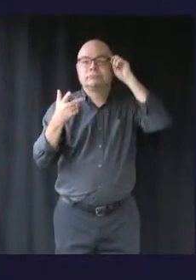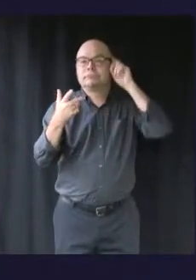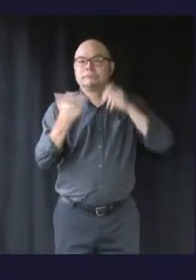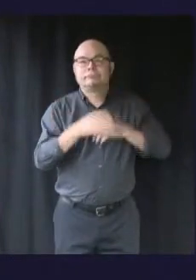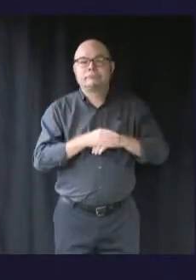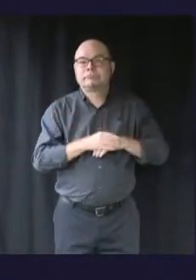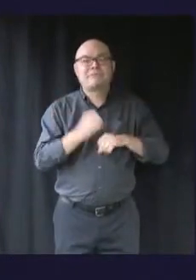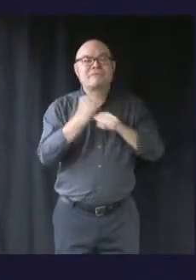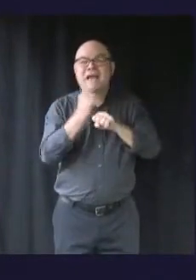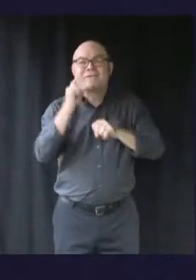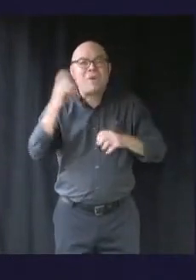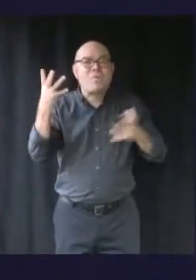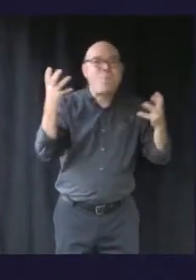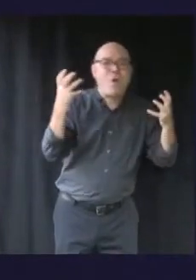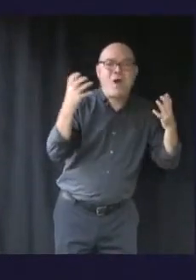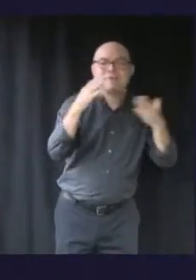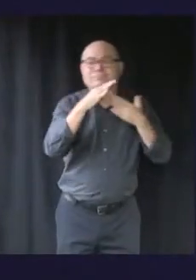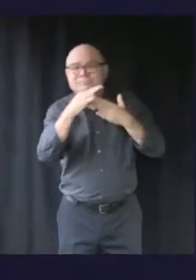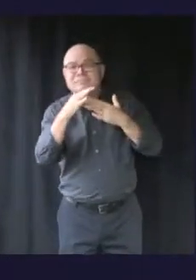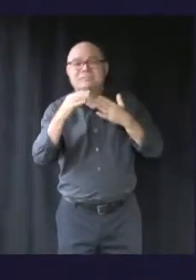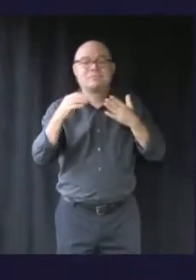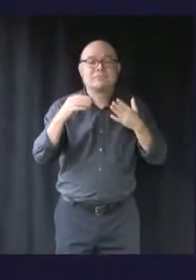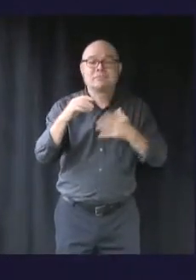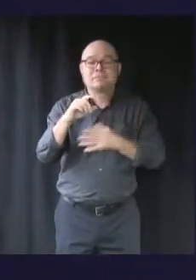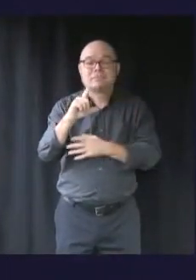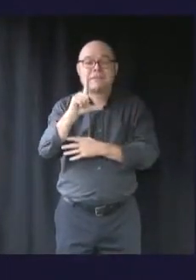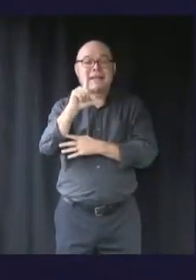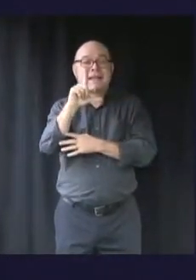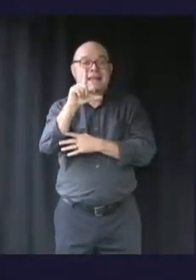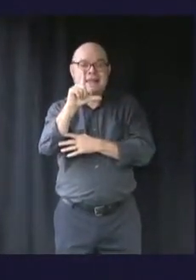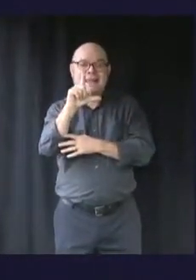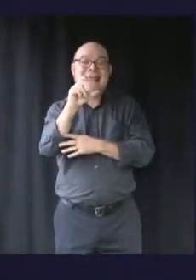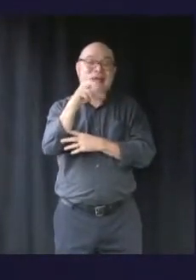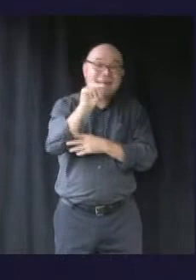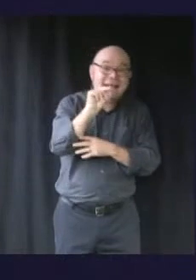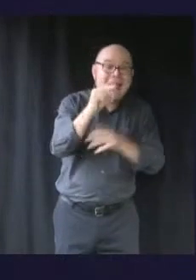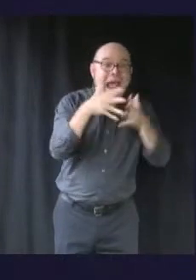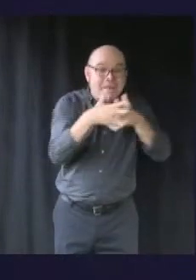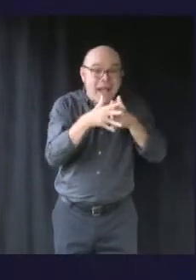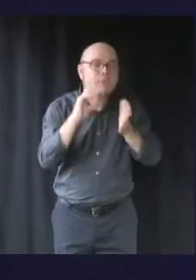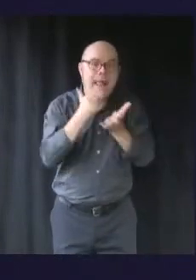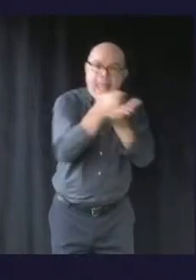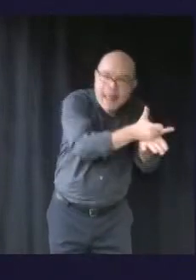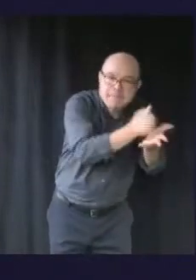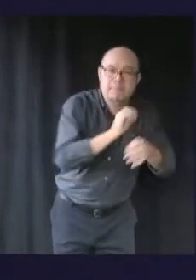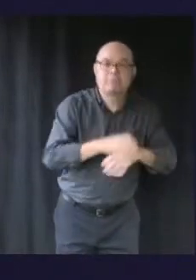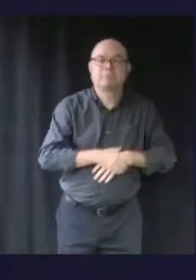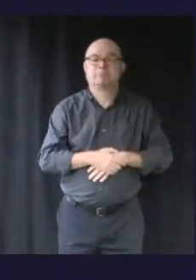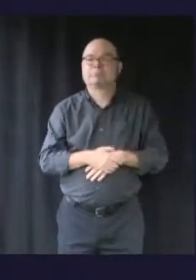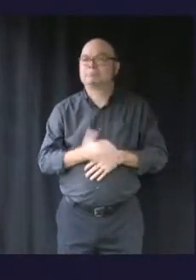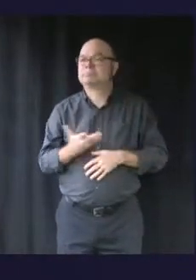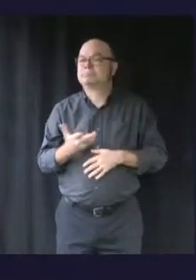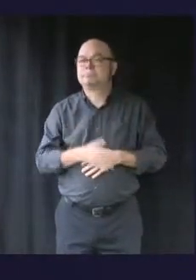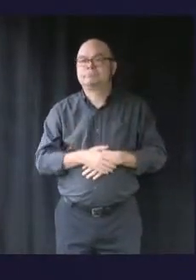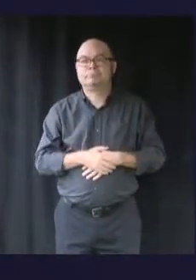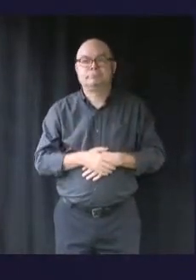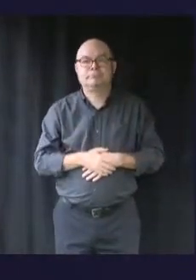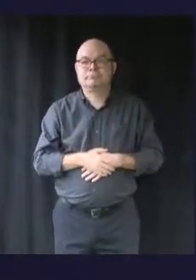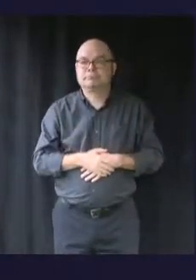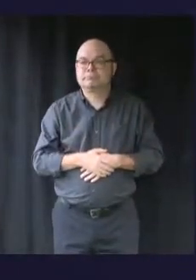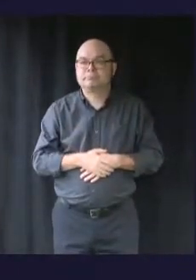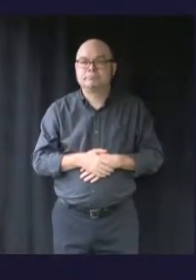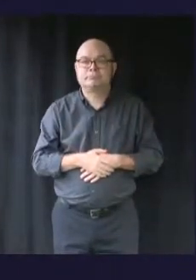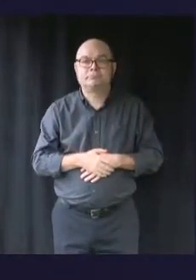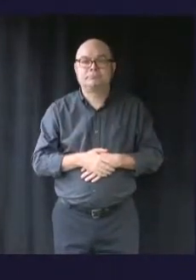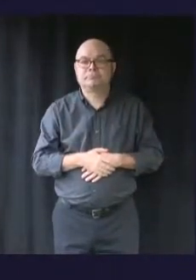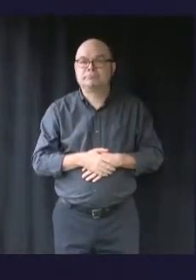in our hemisphere. He spoke out when he saw the legacy of justice that his father had fought for in